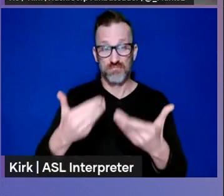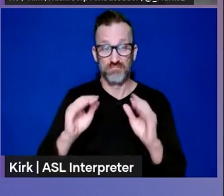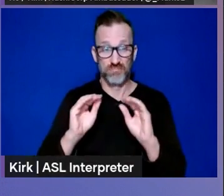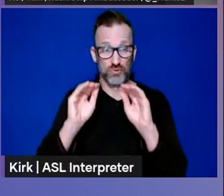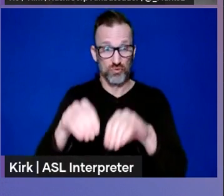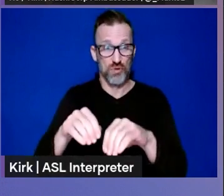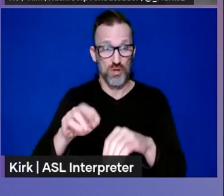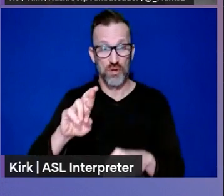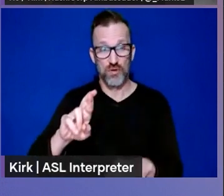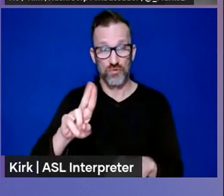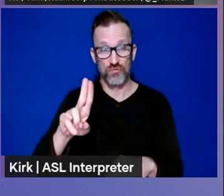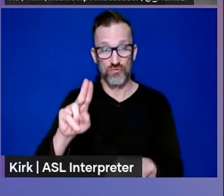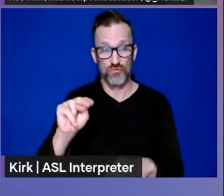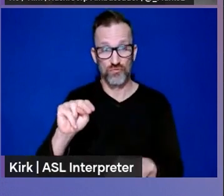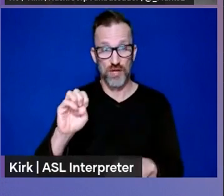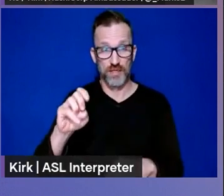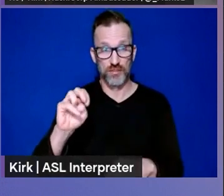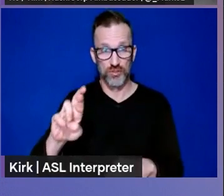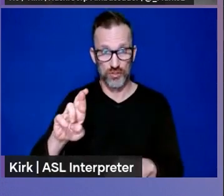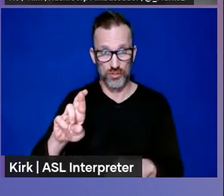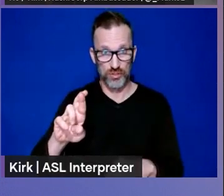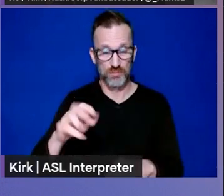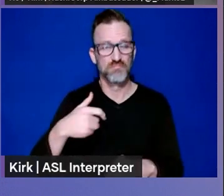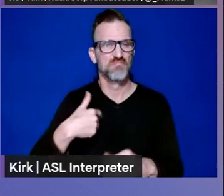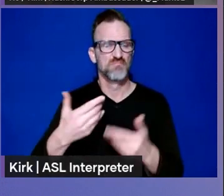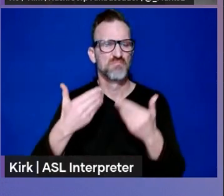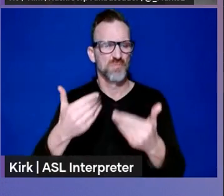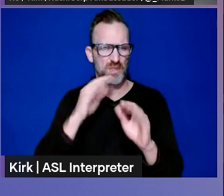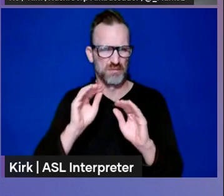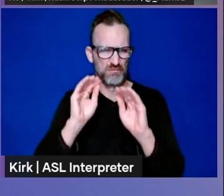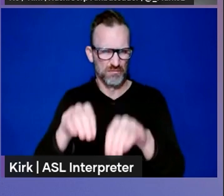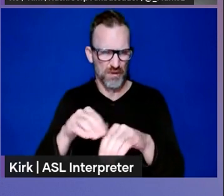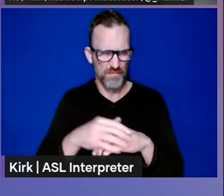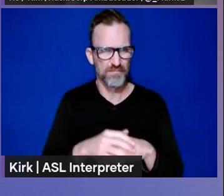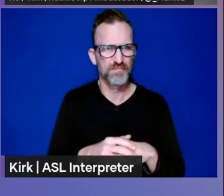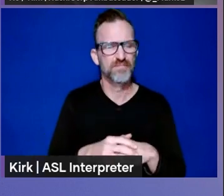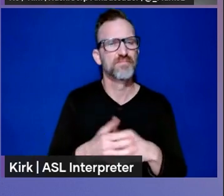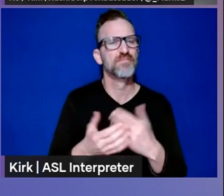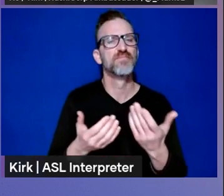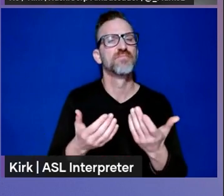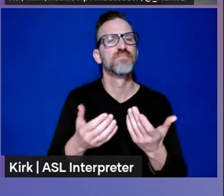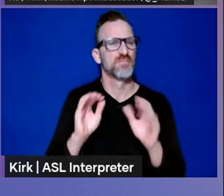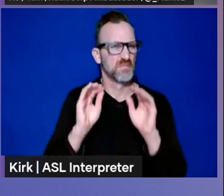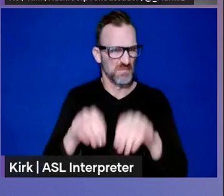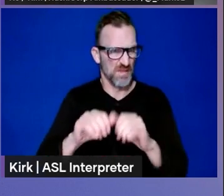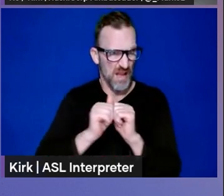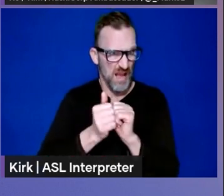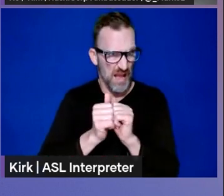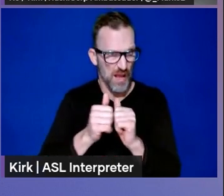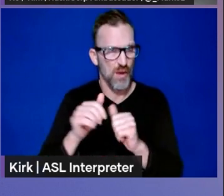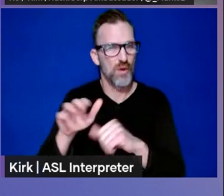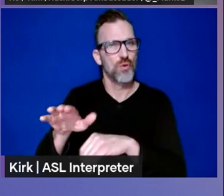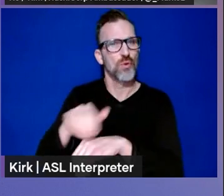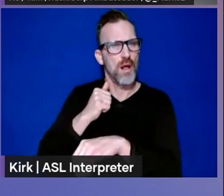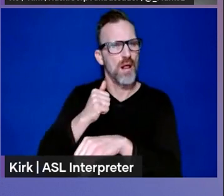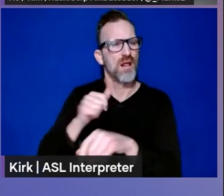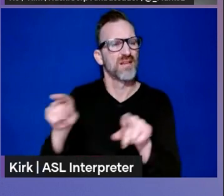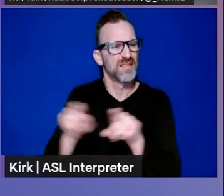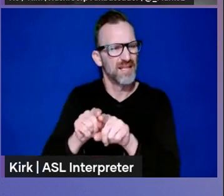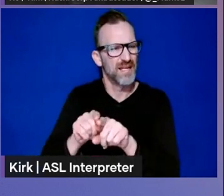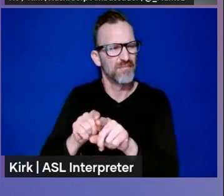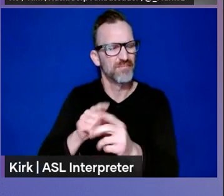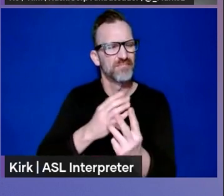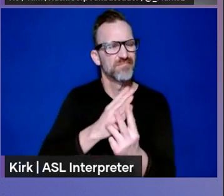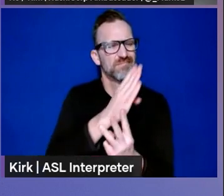and I'm going to install my runner. So how to install a runner is you literally call the same binary again, Waypoint,